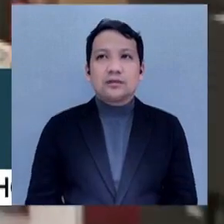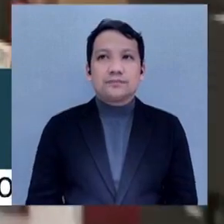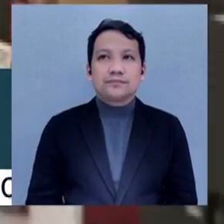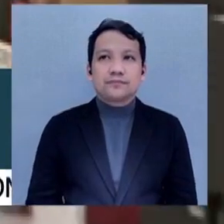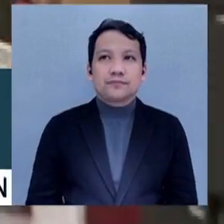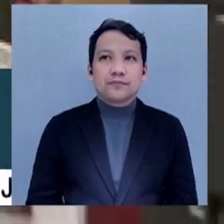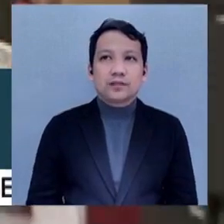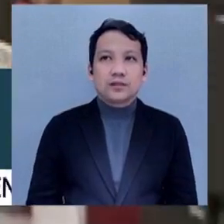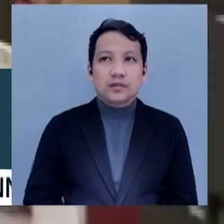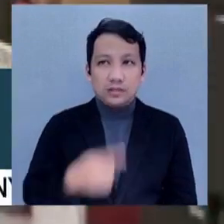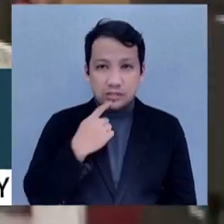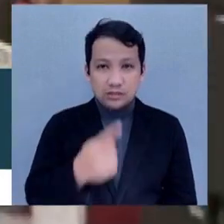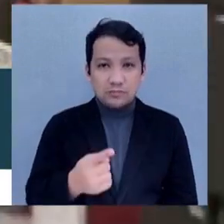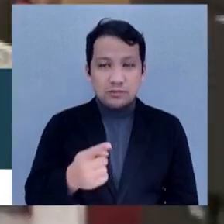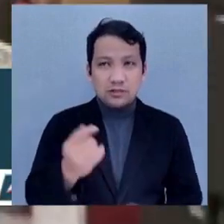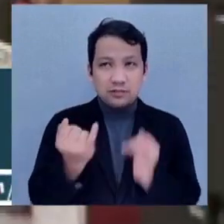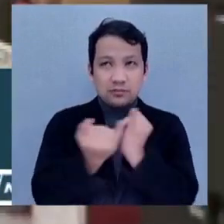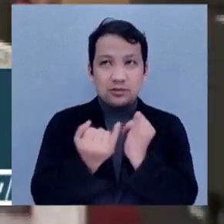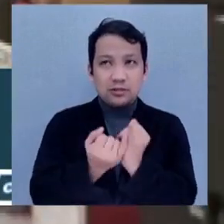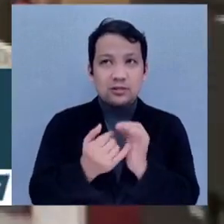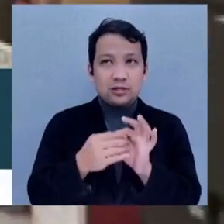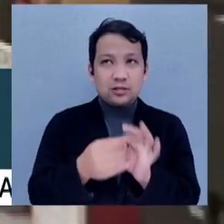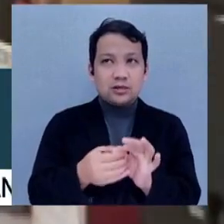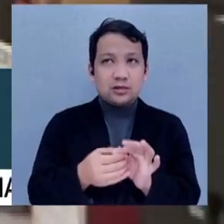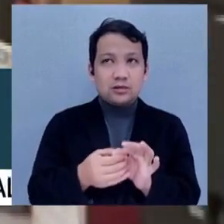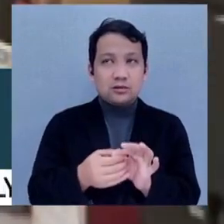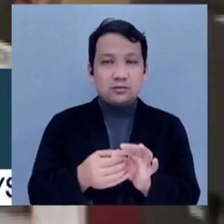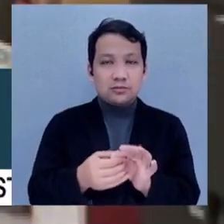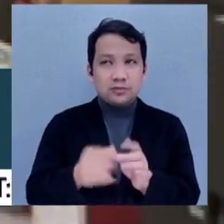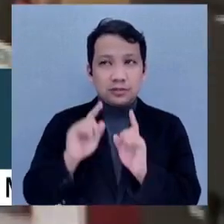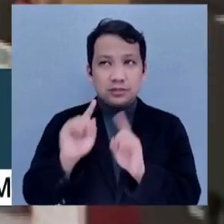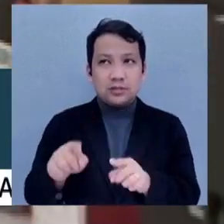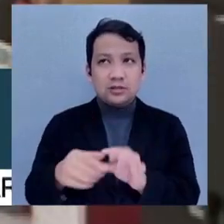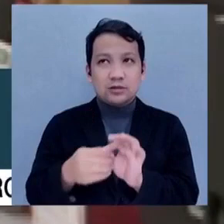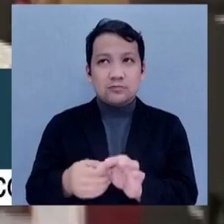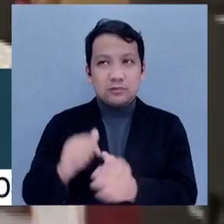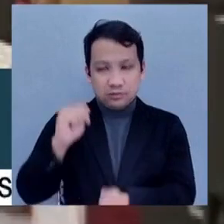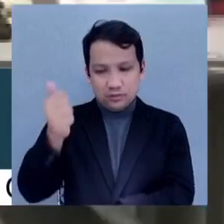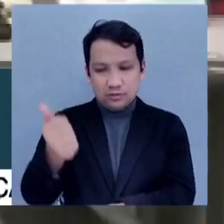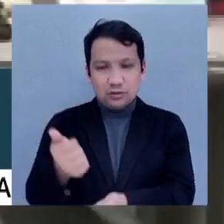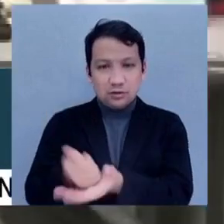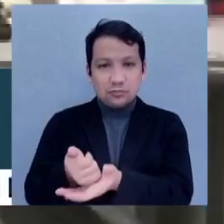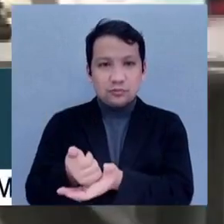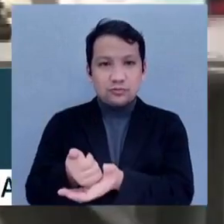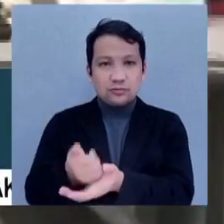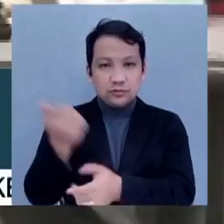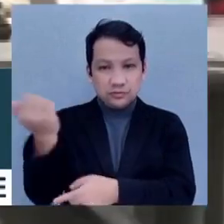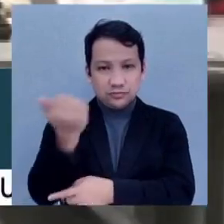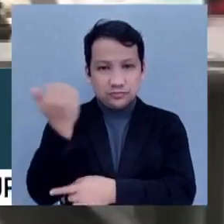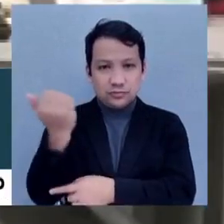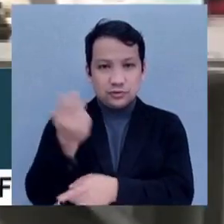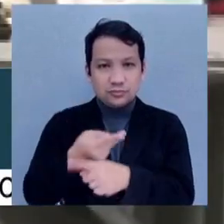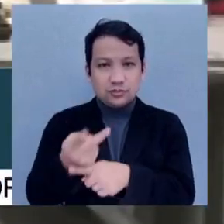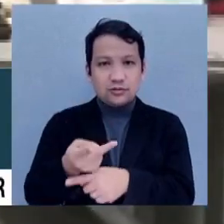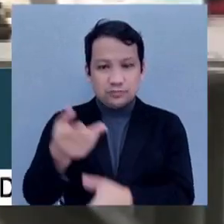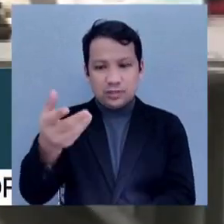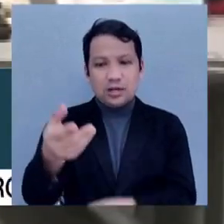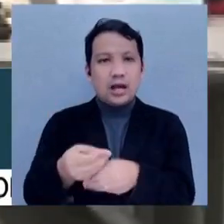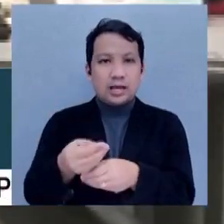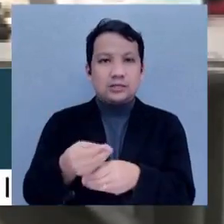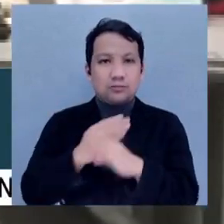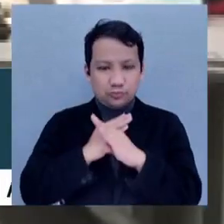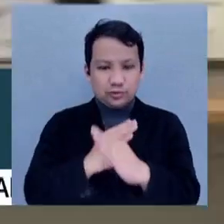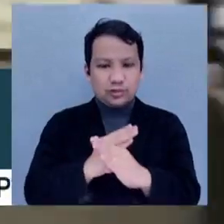PhilHealth activated an incident response system and also approved an emergency procurement for added layer of cyber and